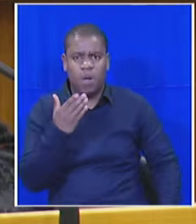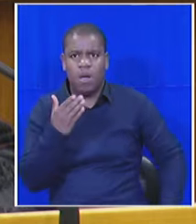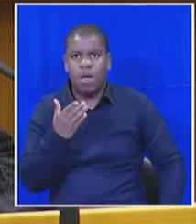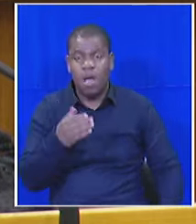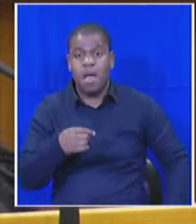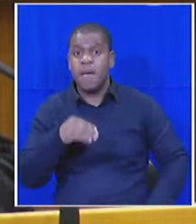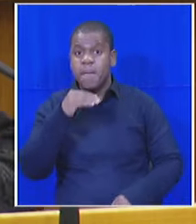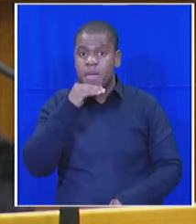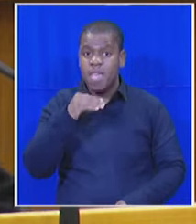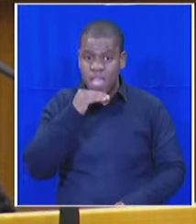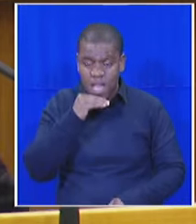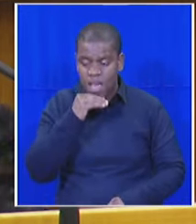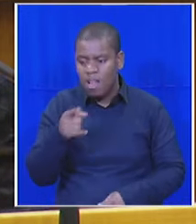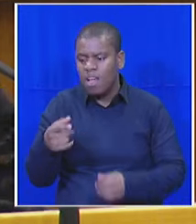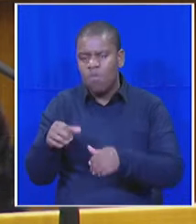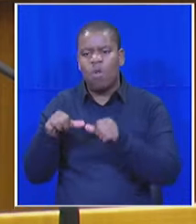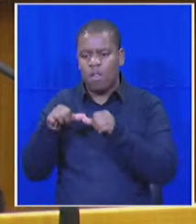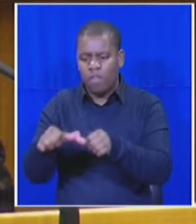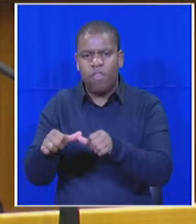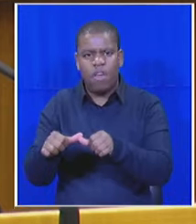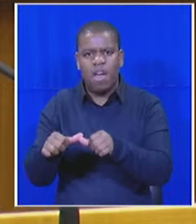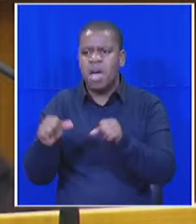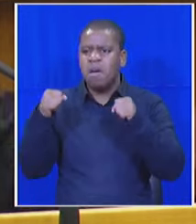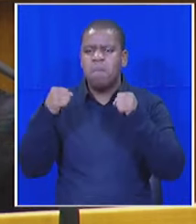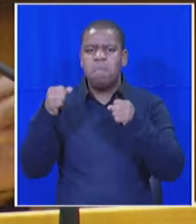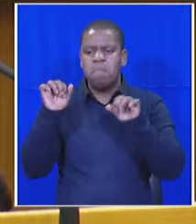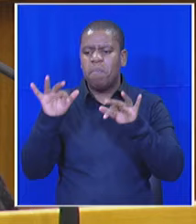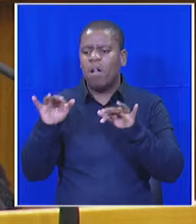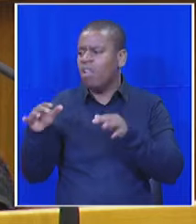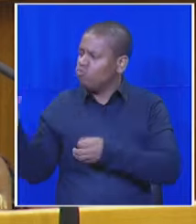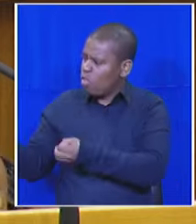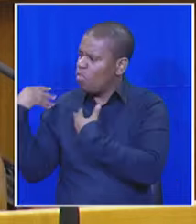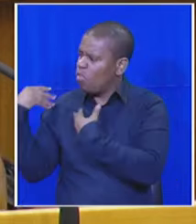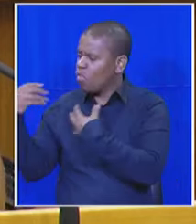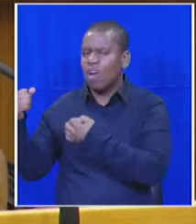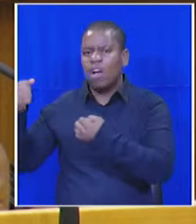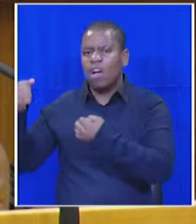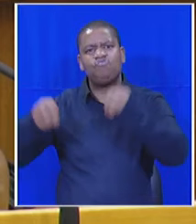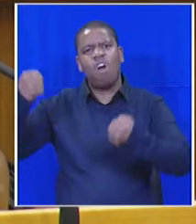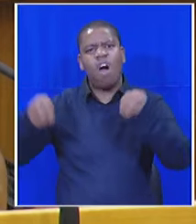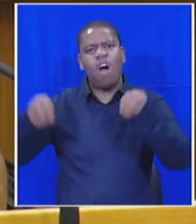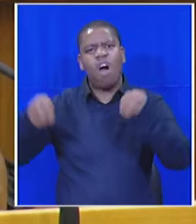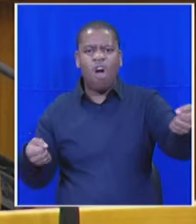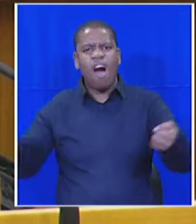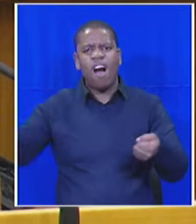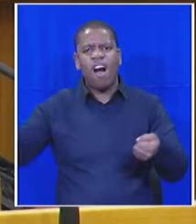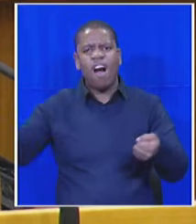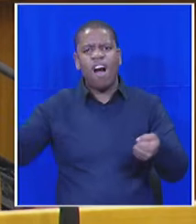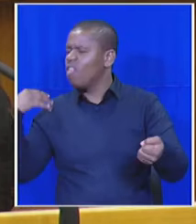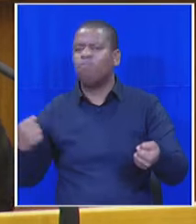le DA ayibakhathaleli. Angisho ukuthi kubalekile ukuthi sisupporte ibudget yeparlamente